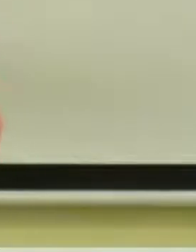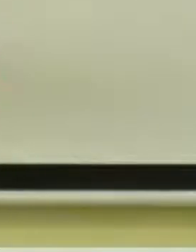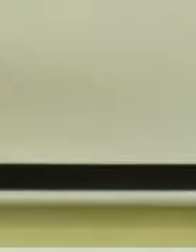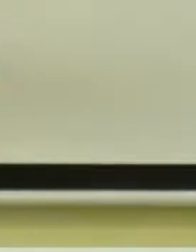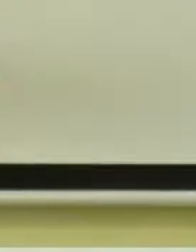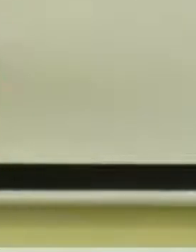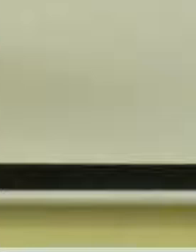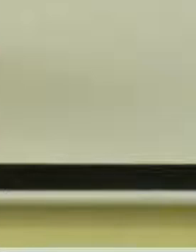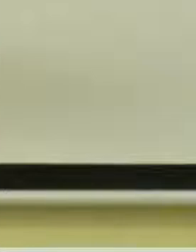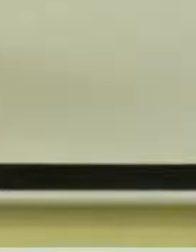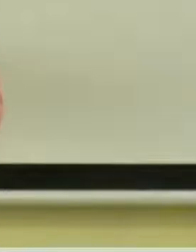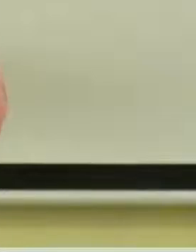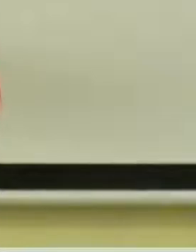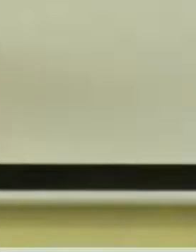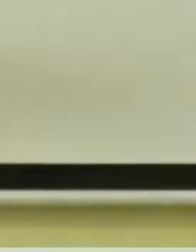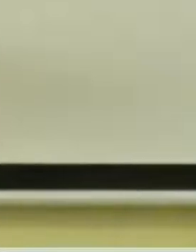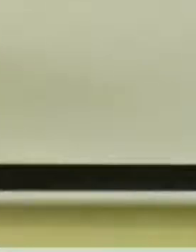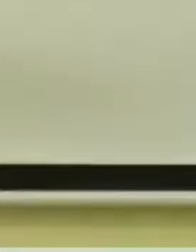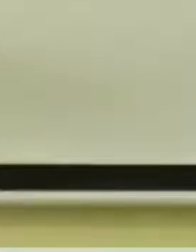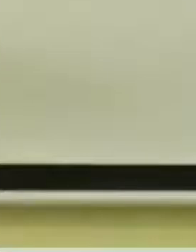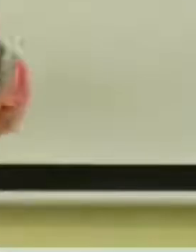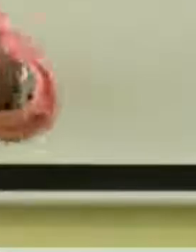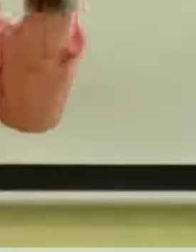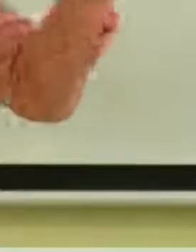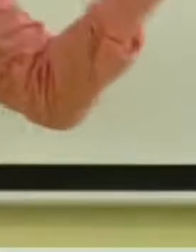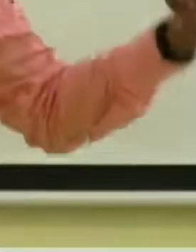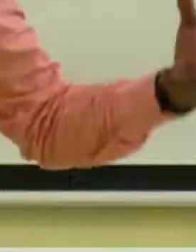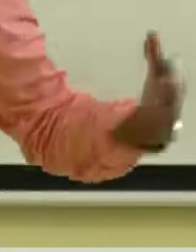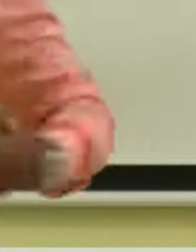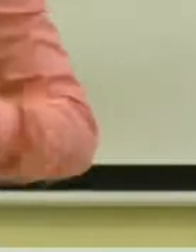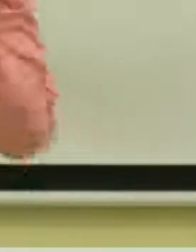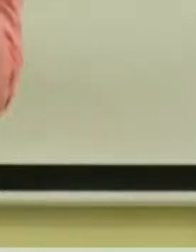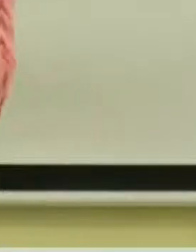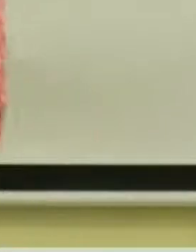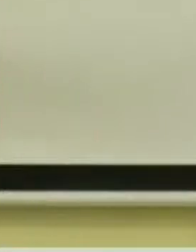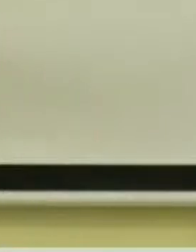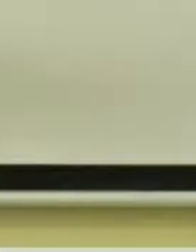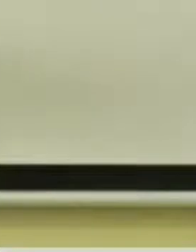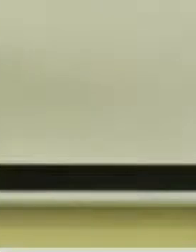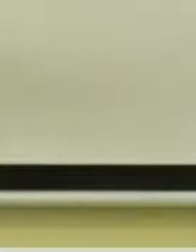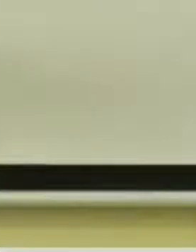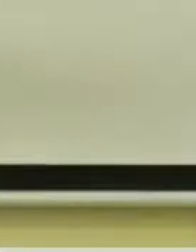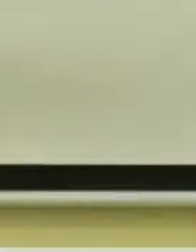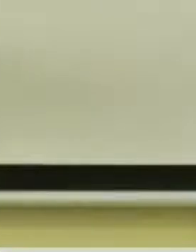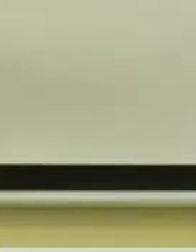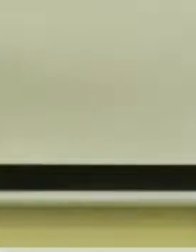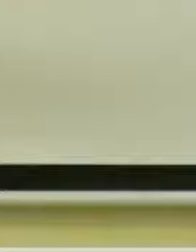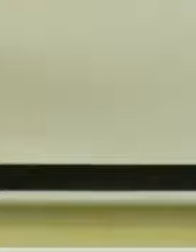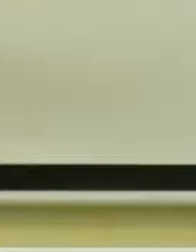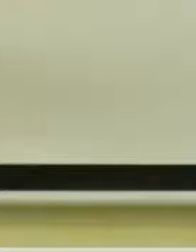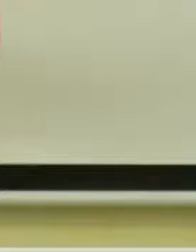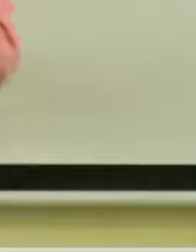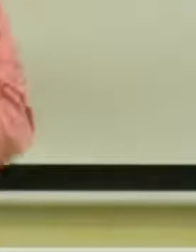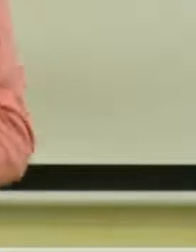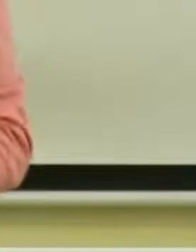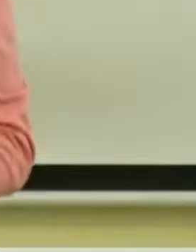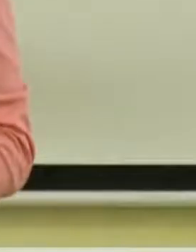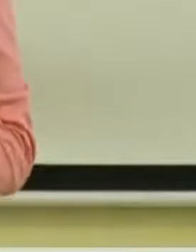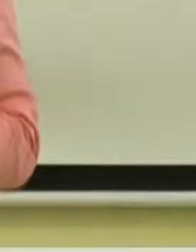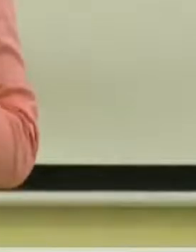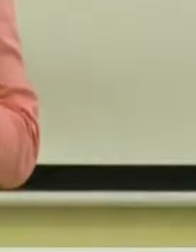need to ventilate all these discussions, all these presentations that were made. But it's 2